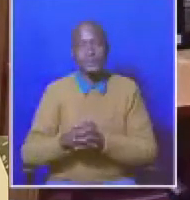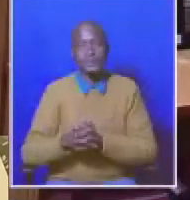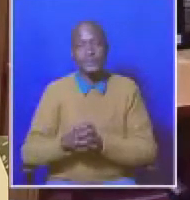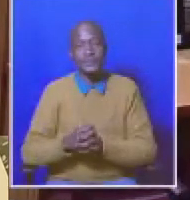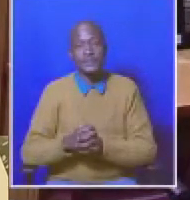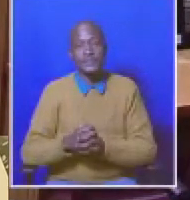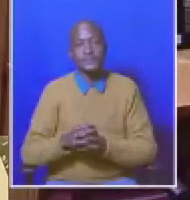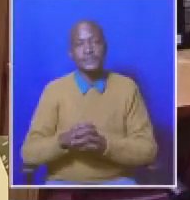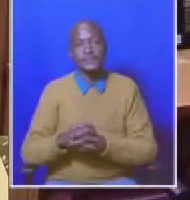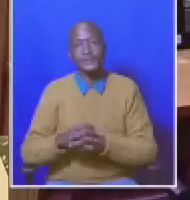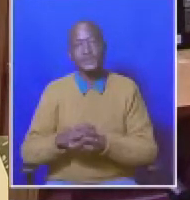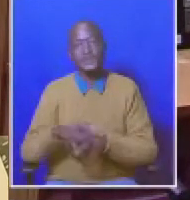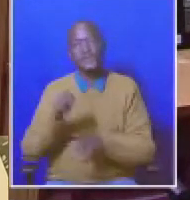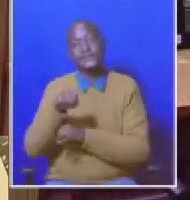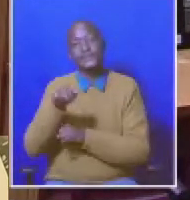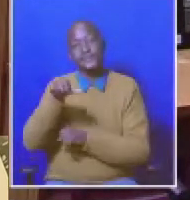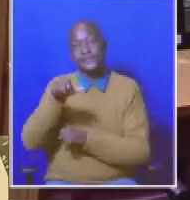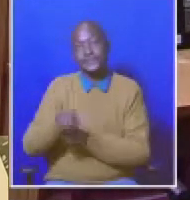Honorable Chairperson.